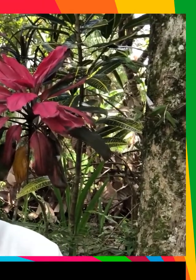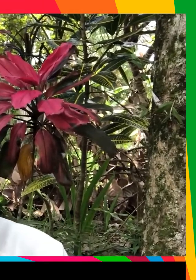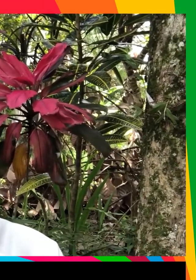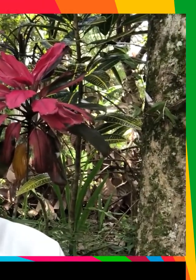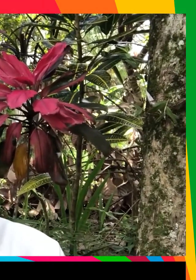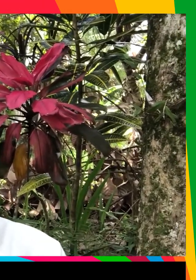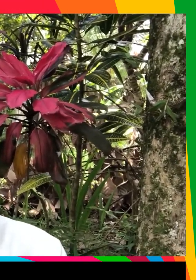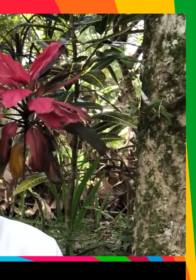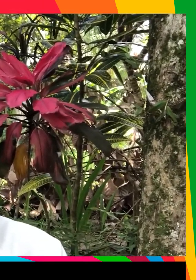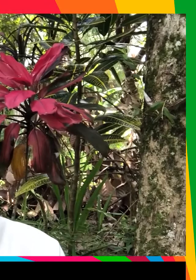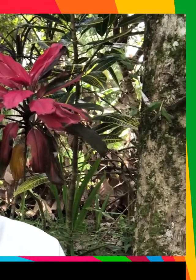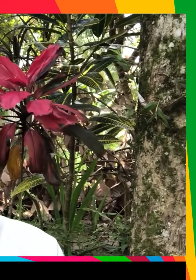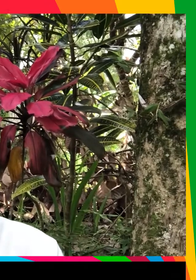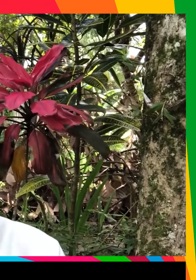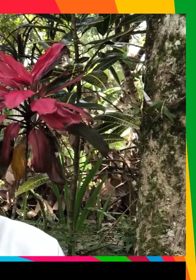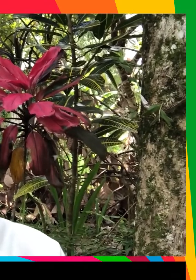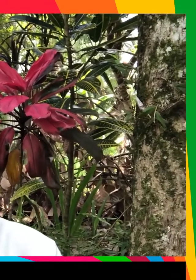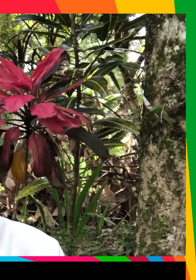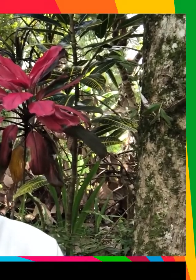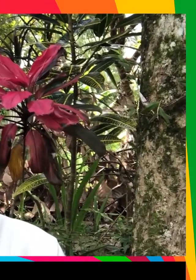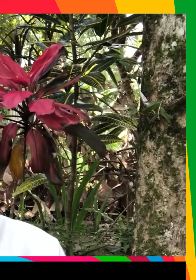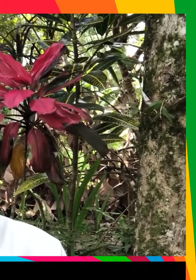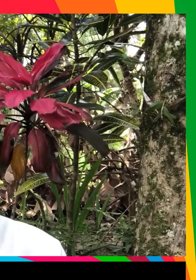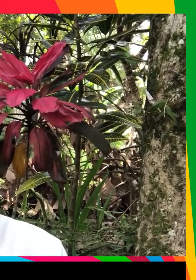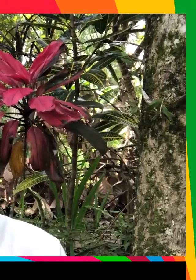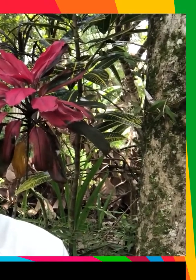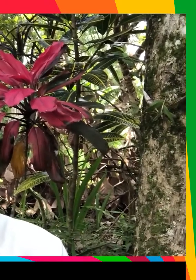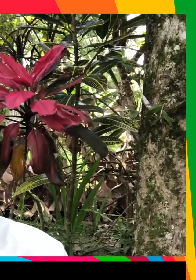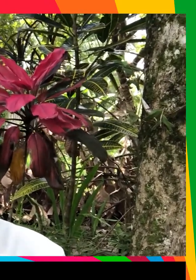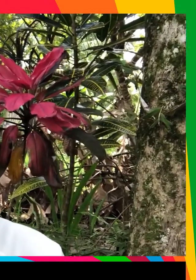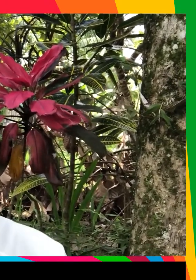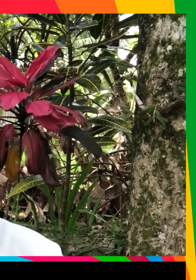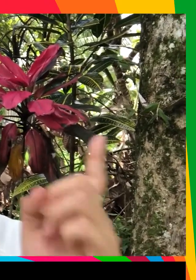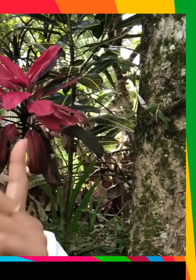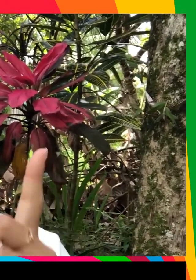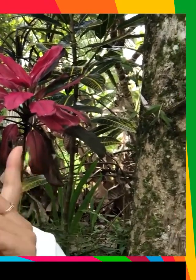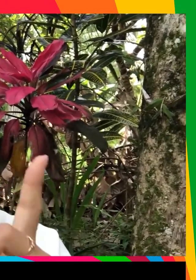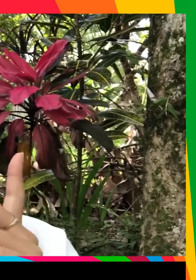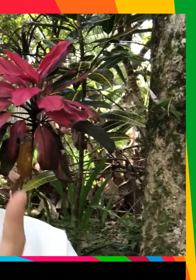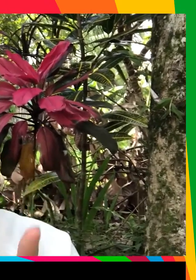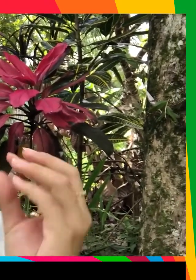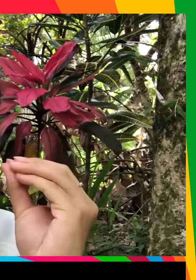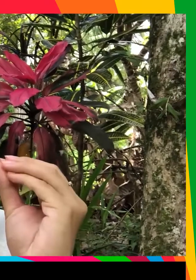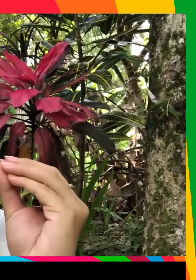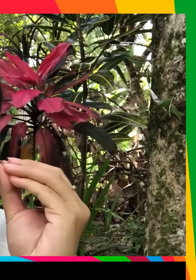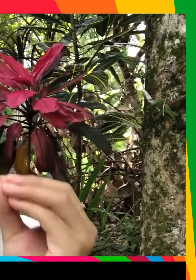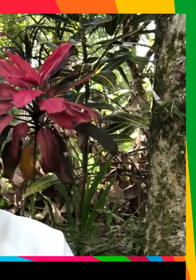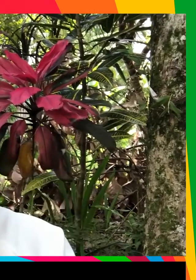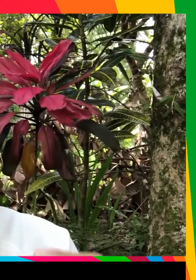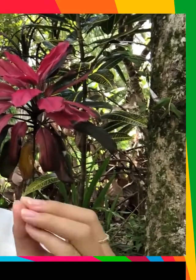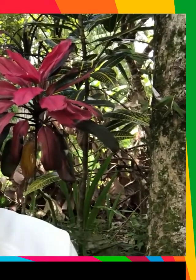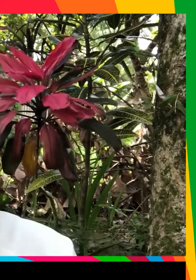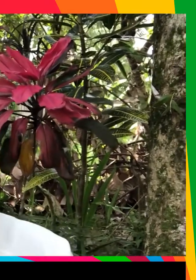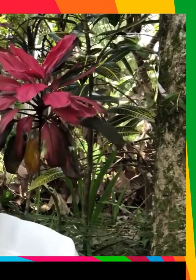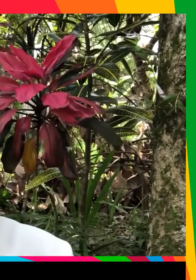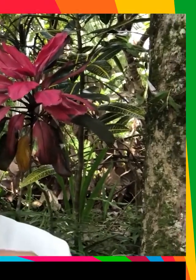with the goal of making the island of Bali plastic bag free. This was lesson number one, and still a strong